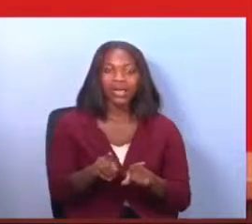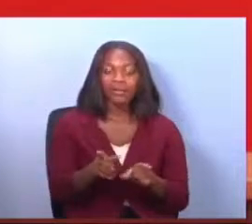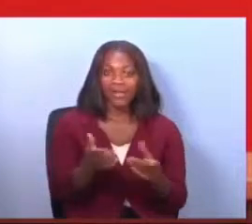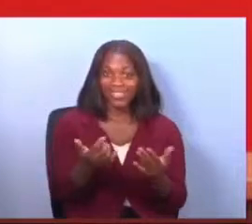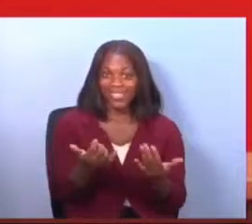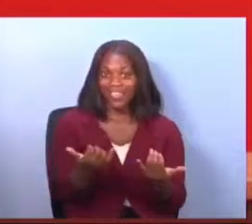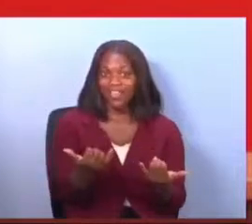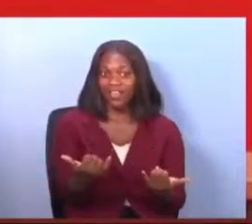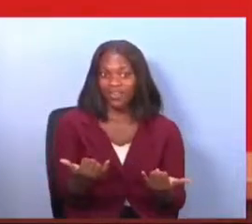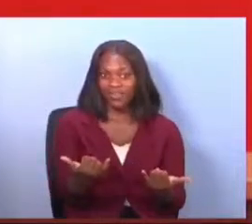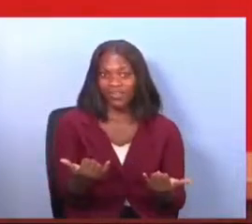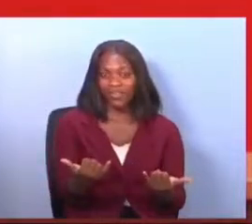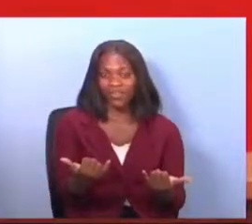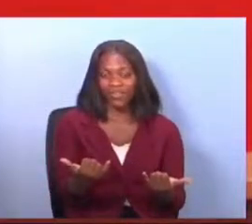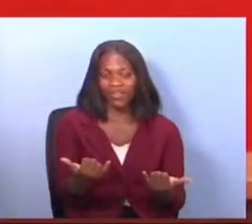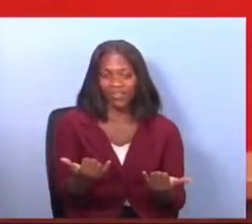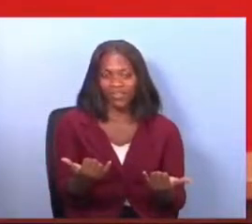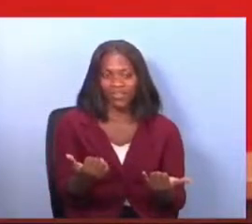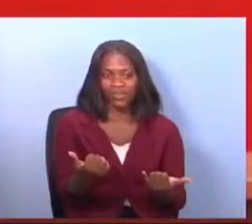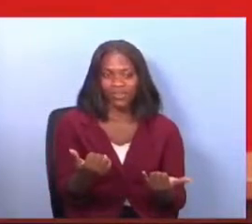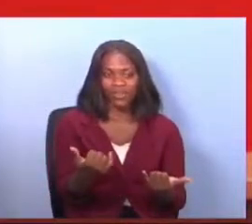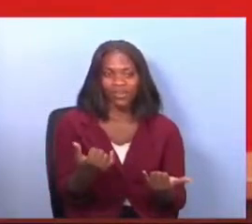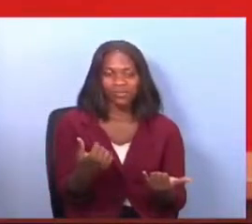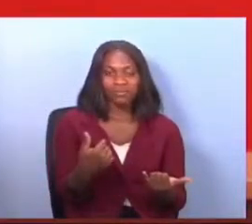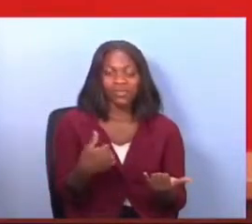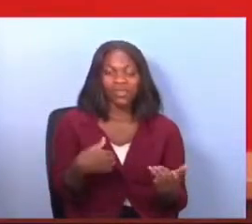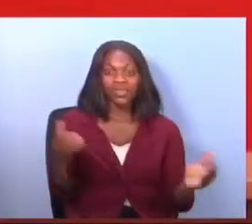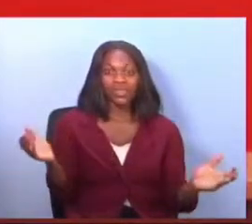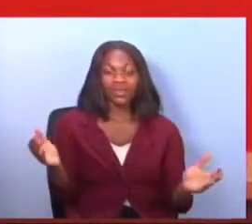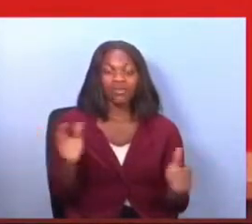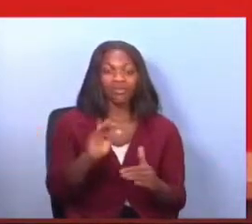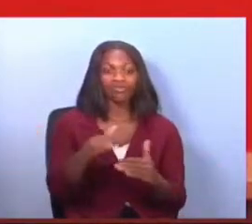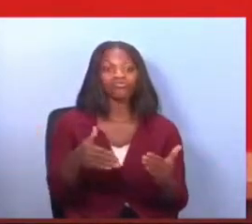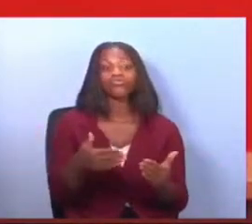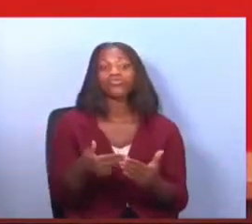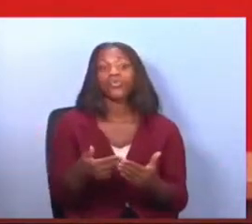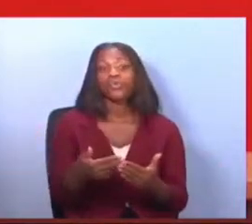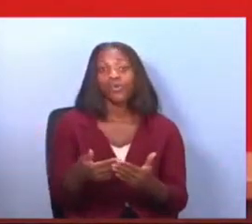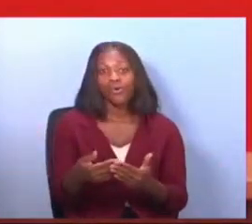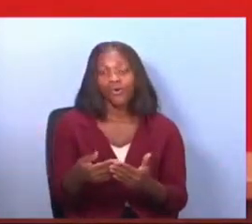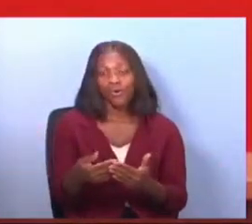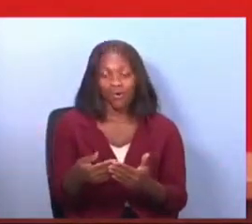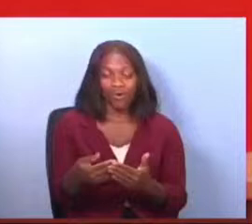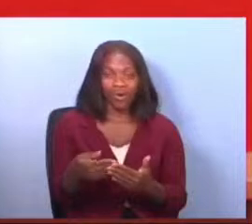stage, I urge upon the House to indulge them.